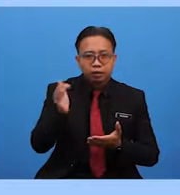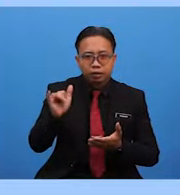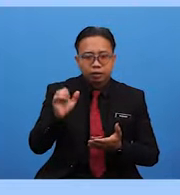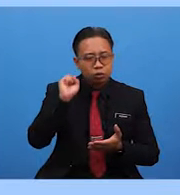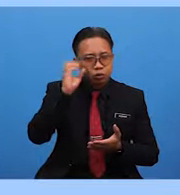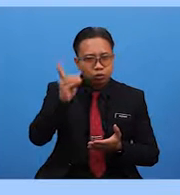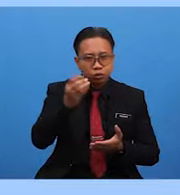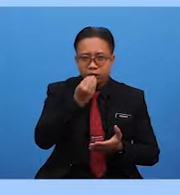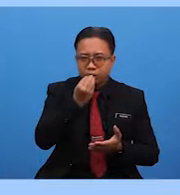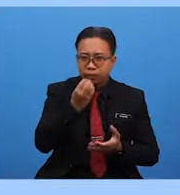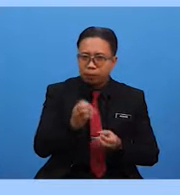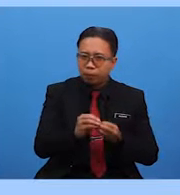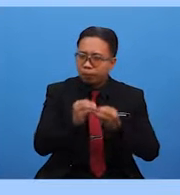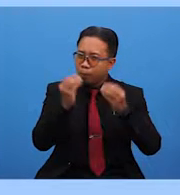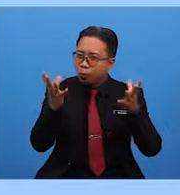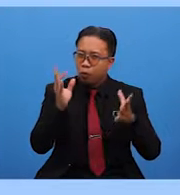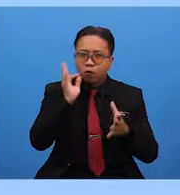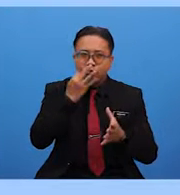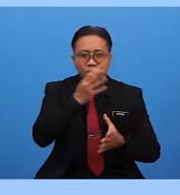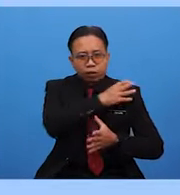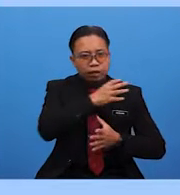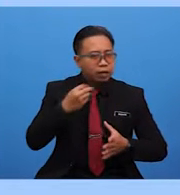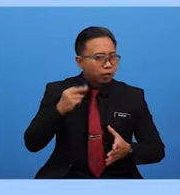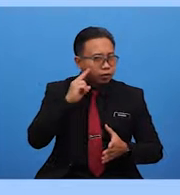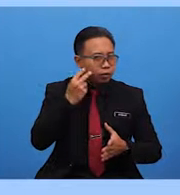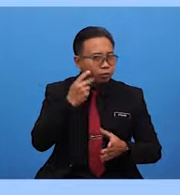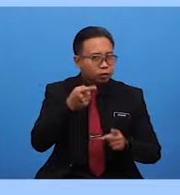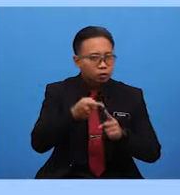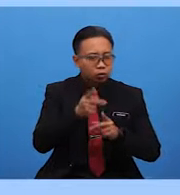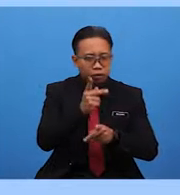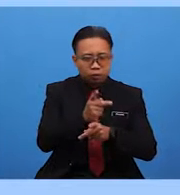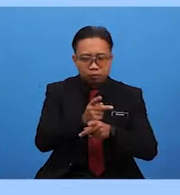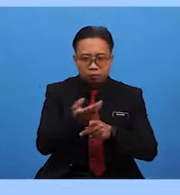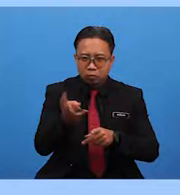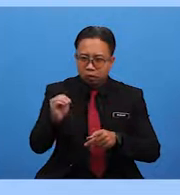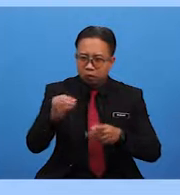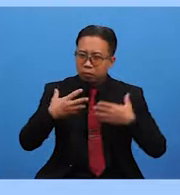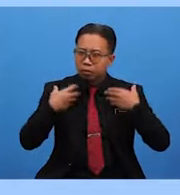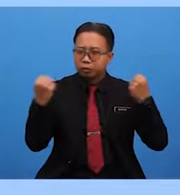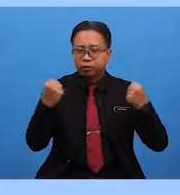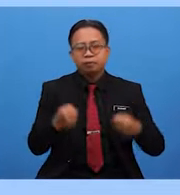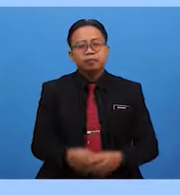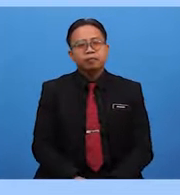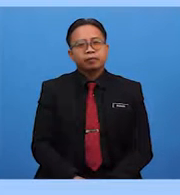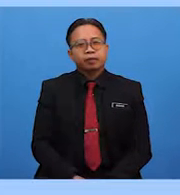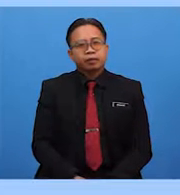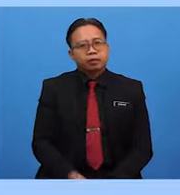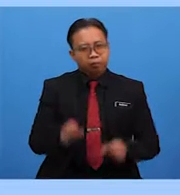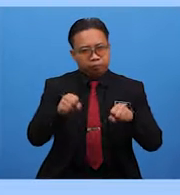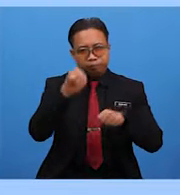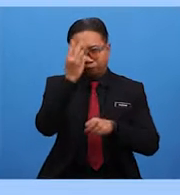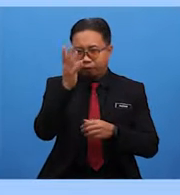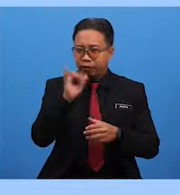and vegetables to keep themselves healthy. From this sentence, can you tell me the